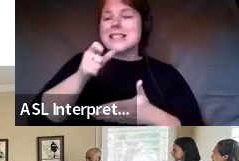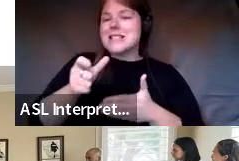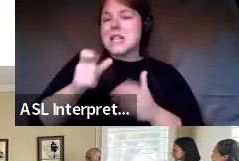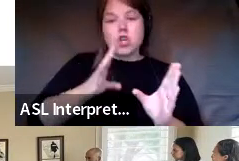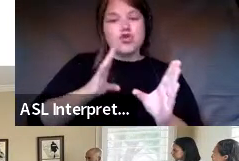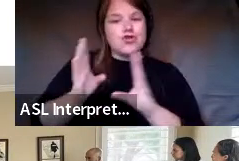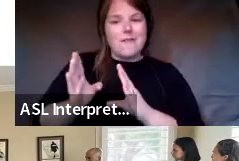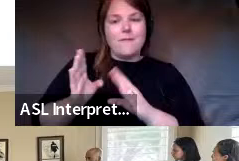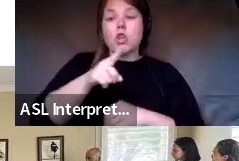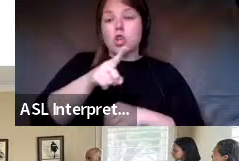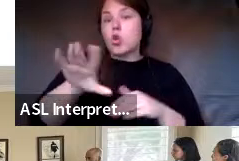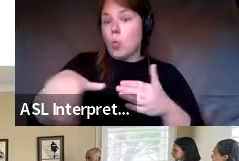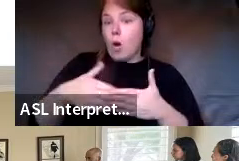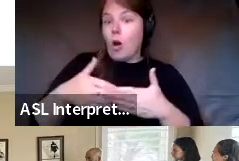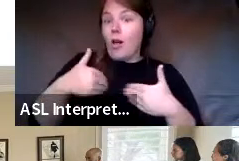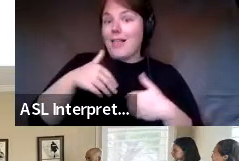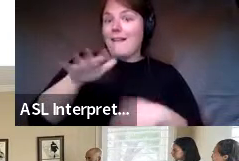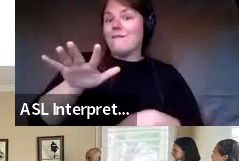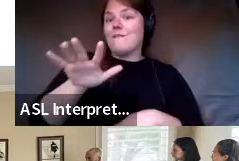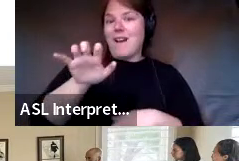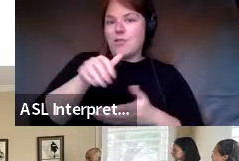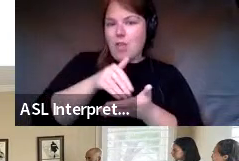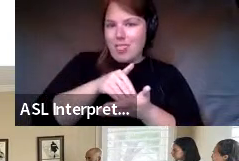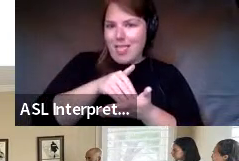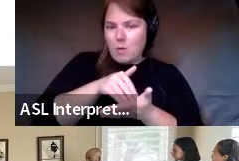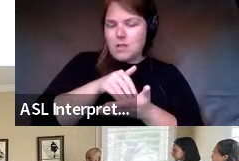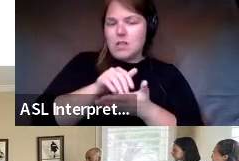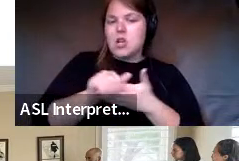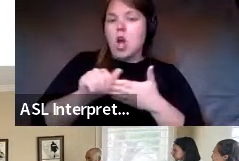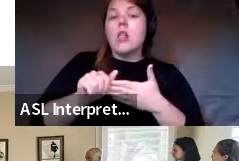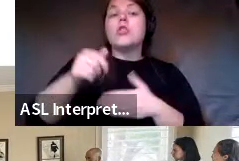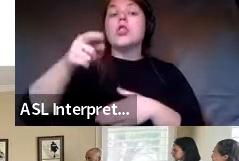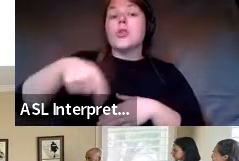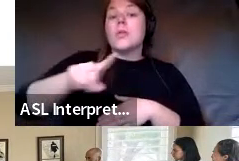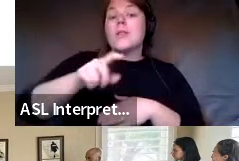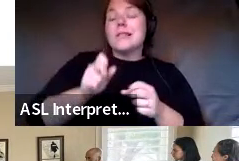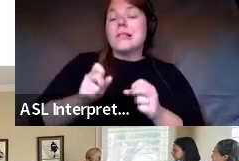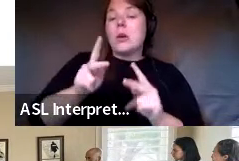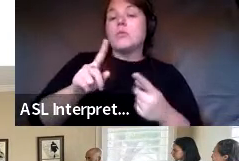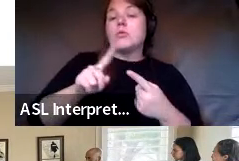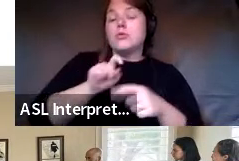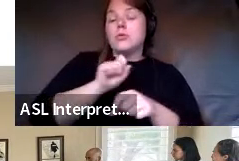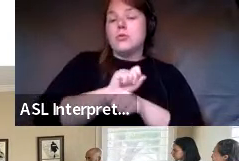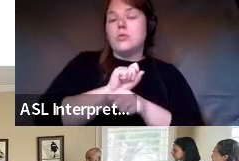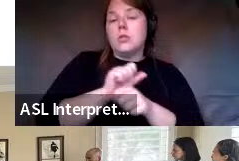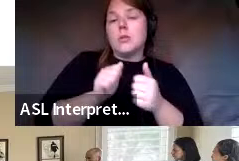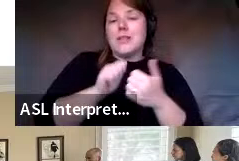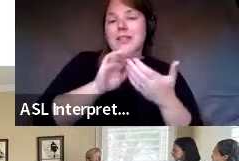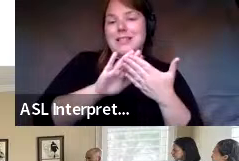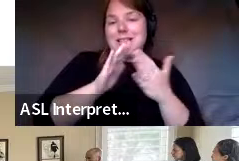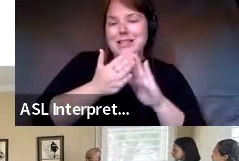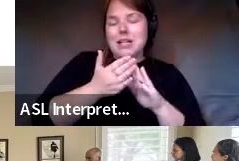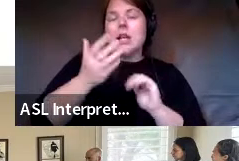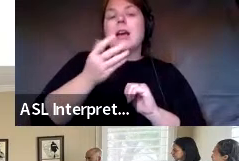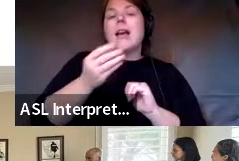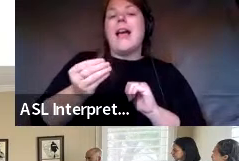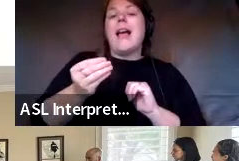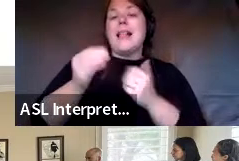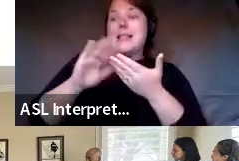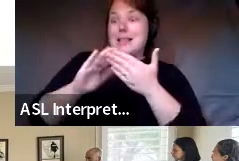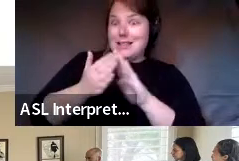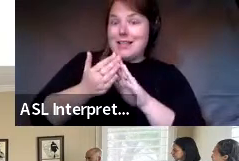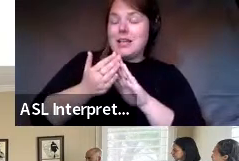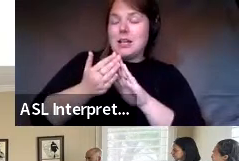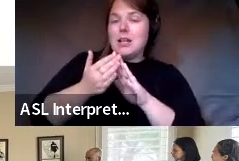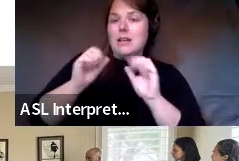have 500,000, and this is an opportunity to work with the city to meet, like to have the city come to the table with